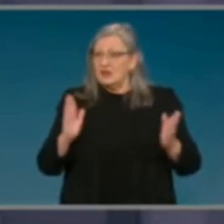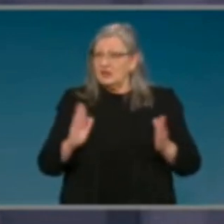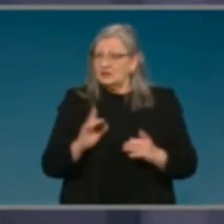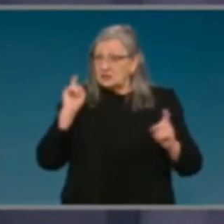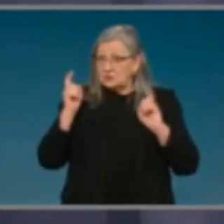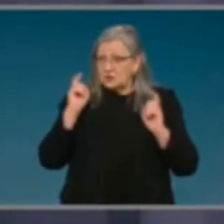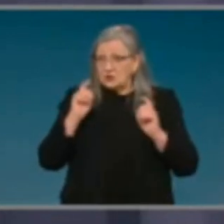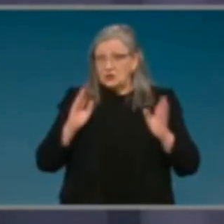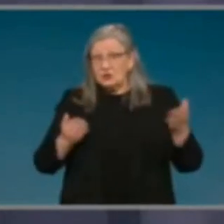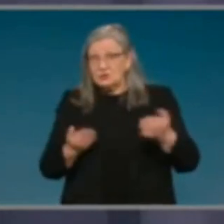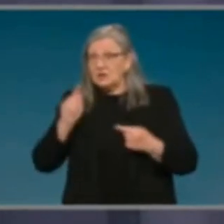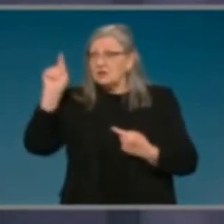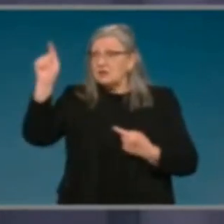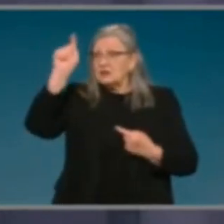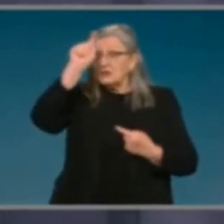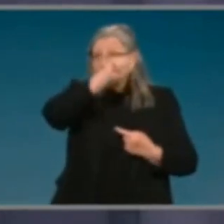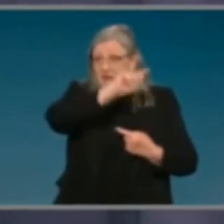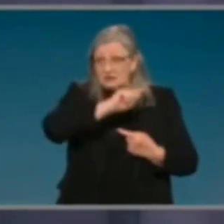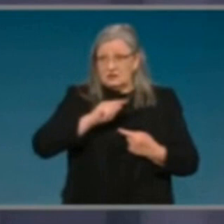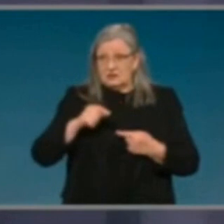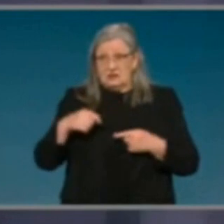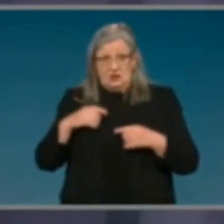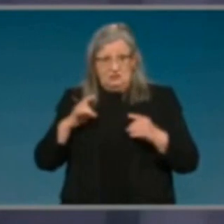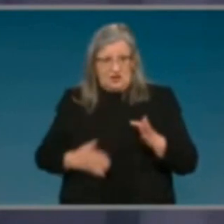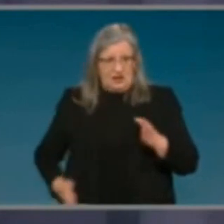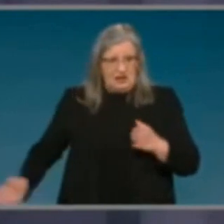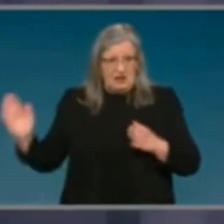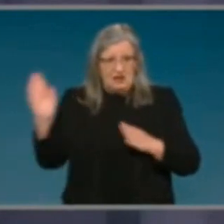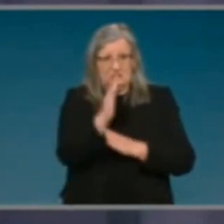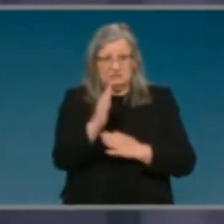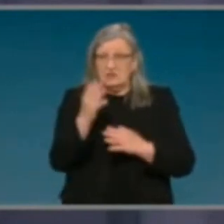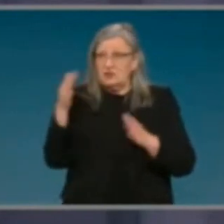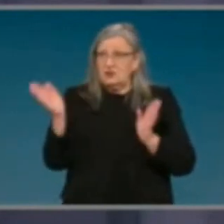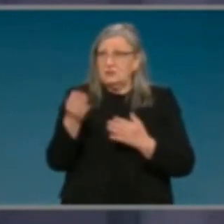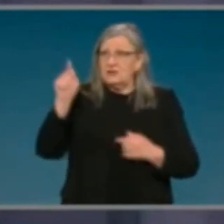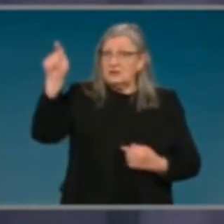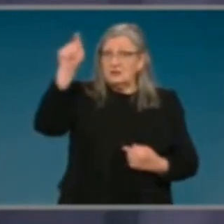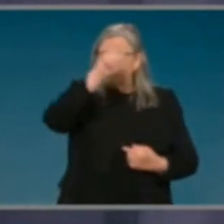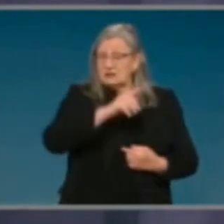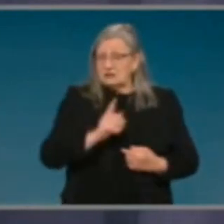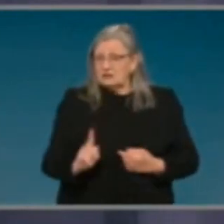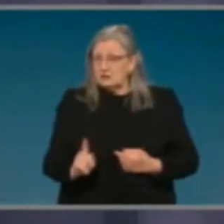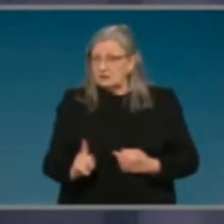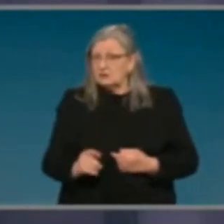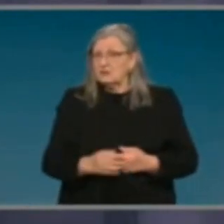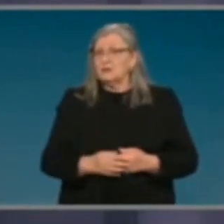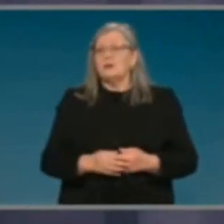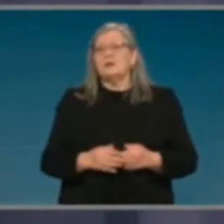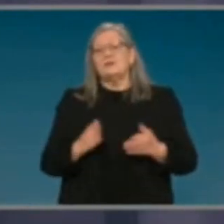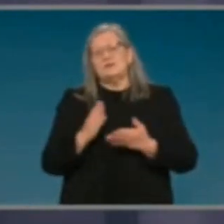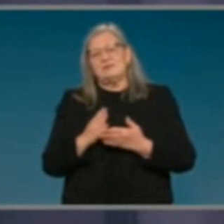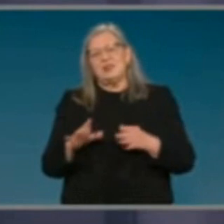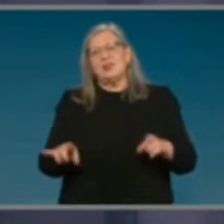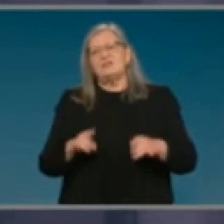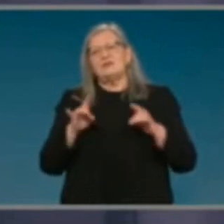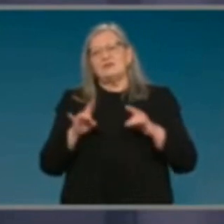given their vaccination rates? Well, we're very much in line with the overwhelming majority of countries around the world. This notion